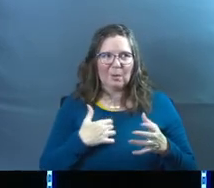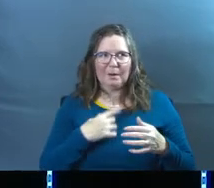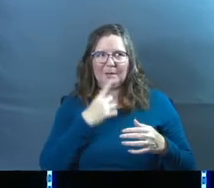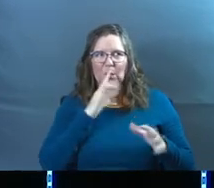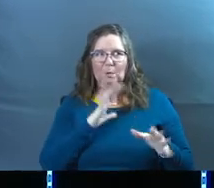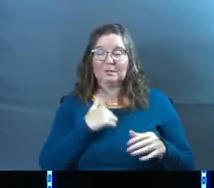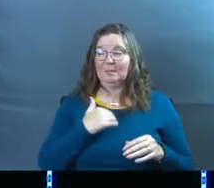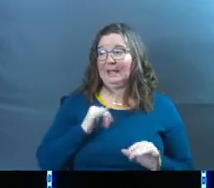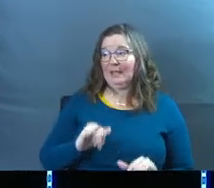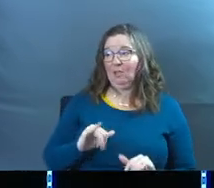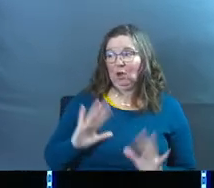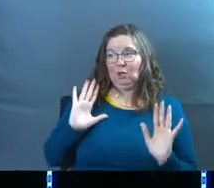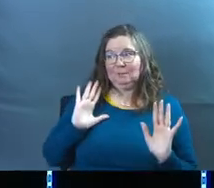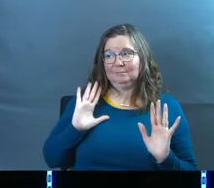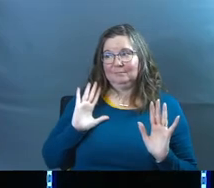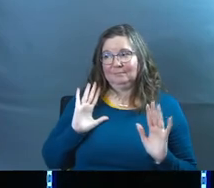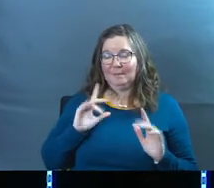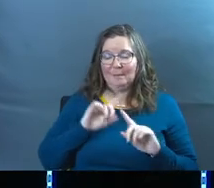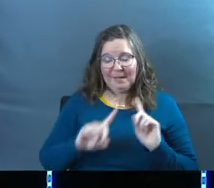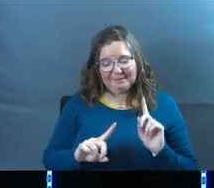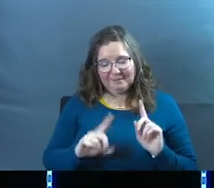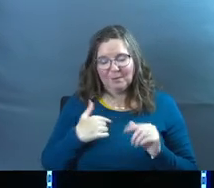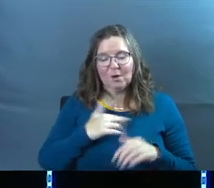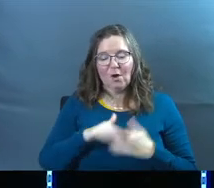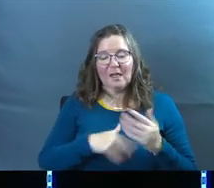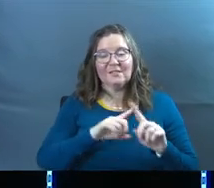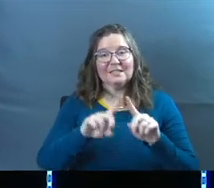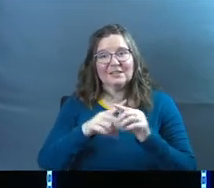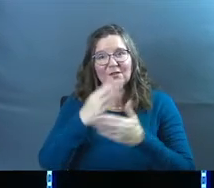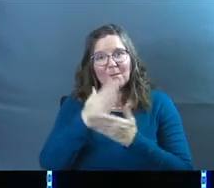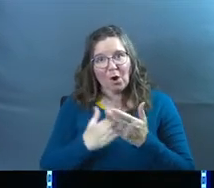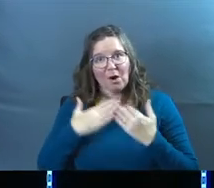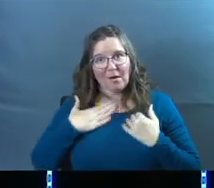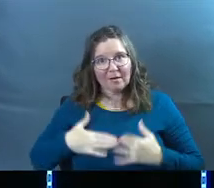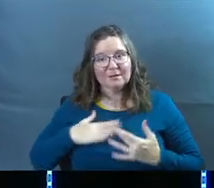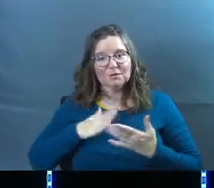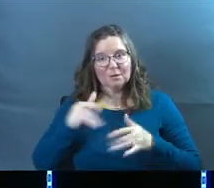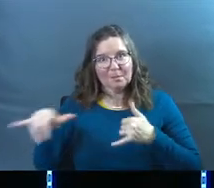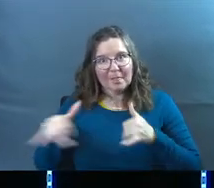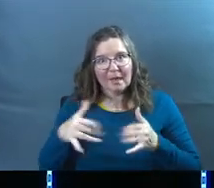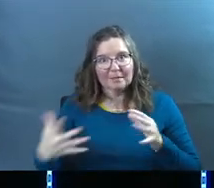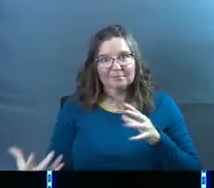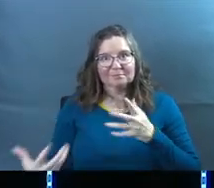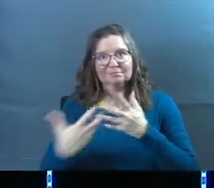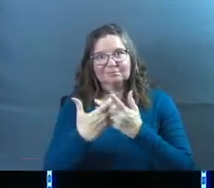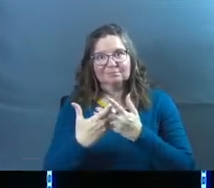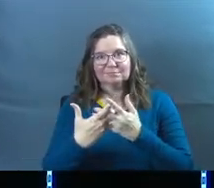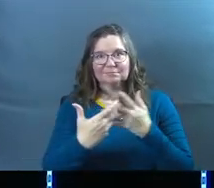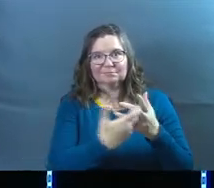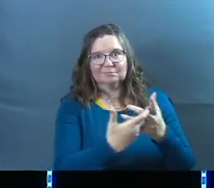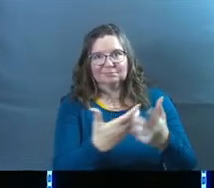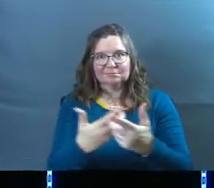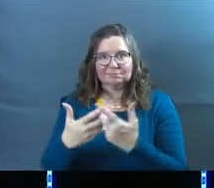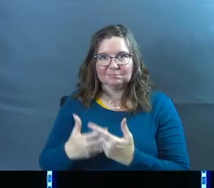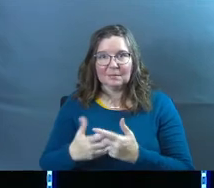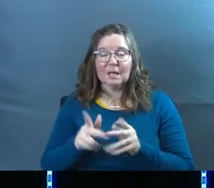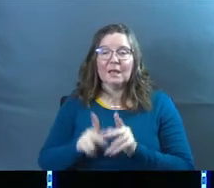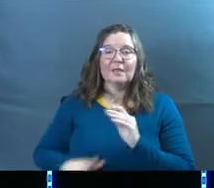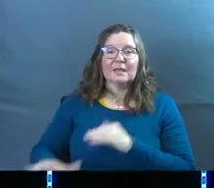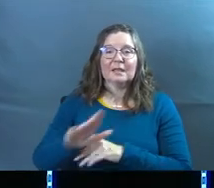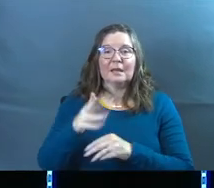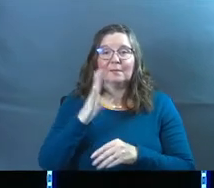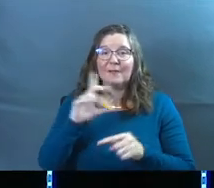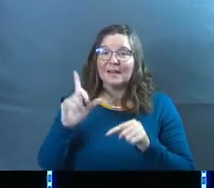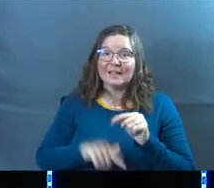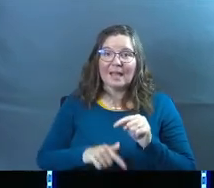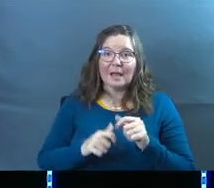be the nose. Me either. But we've all got a different part to play, and that's what it's trying to say, is like you play a part, and it says that the kingdom of God can't